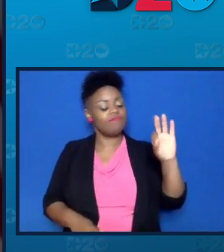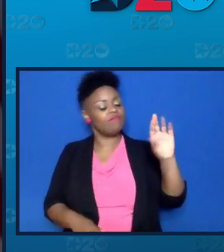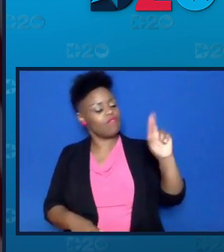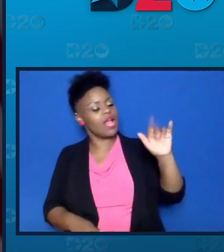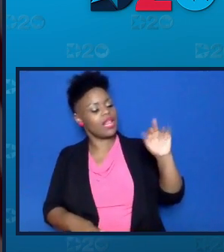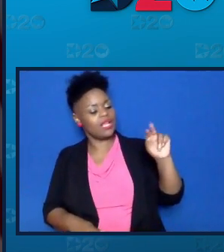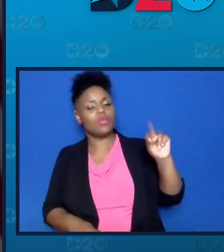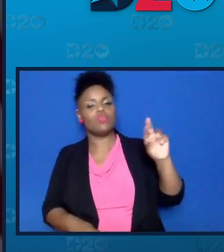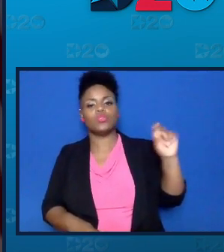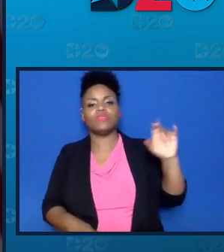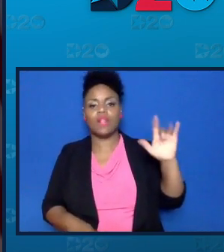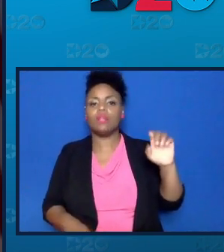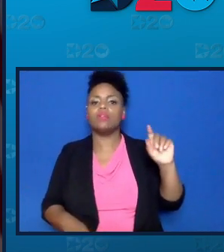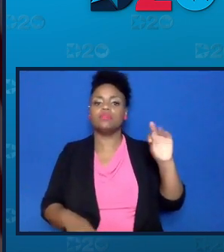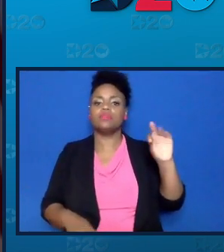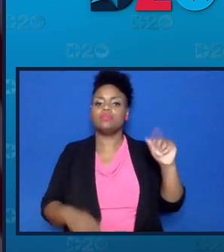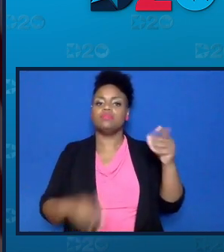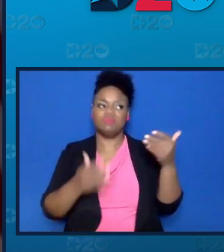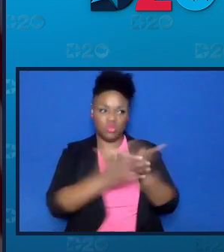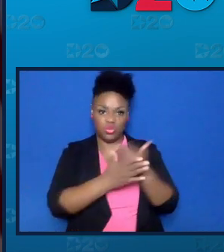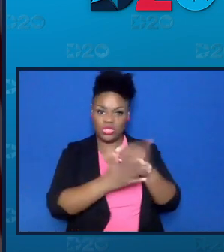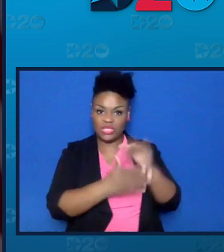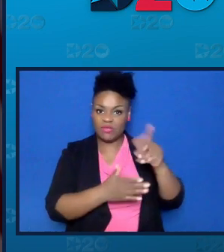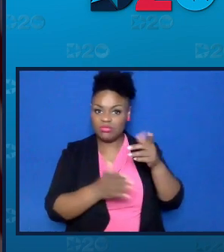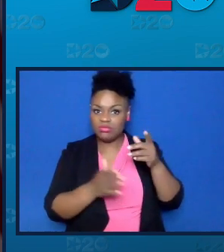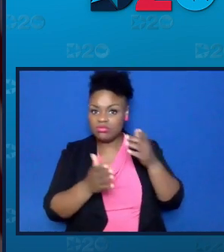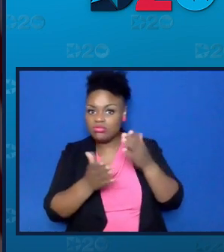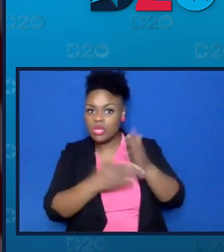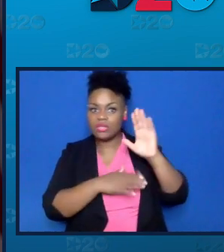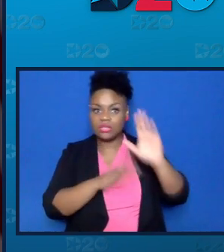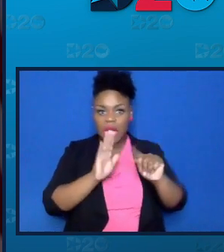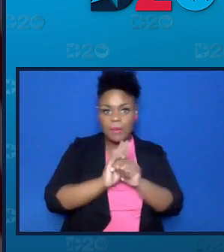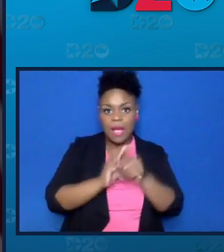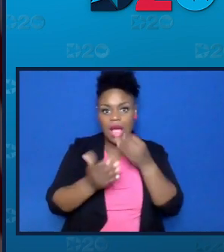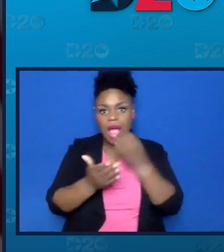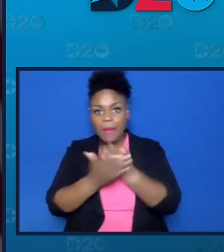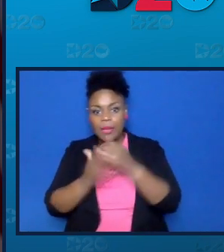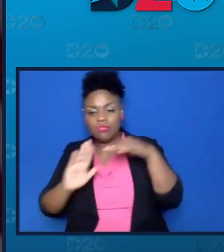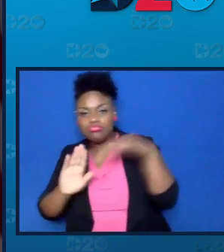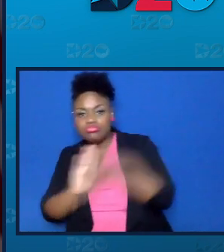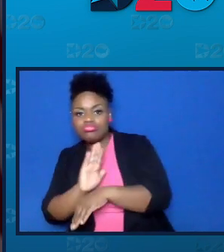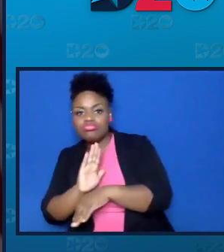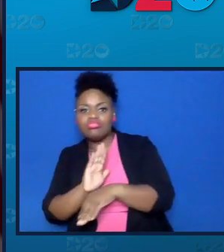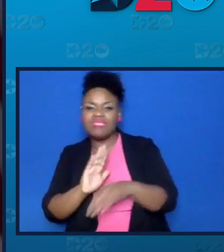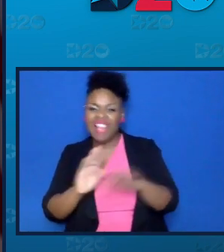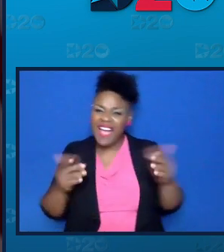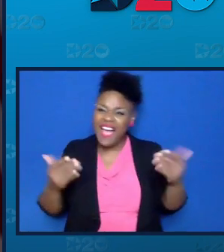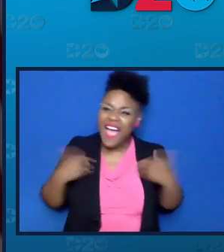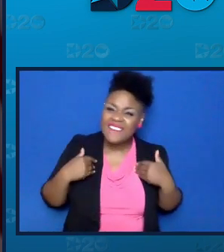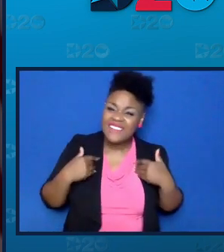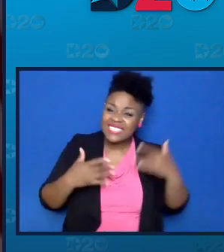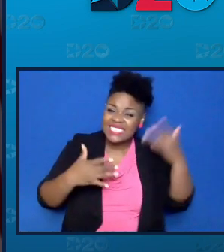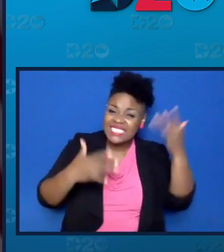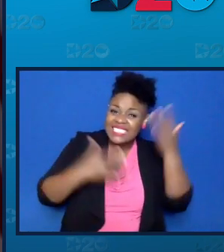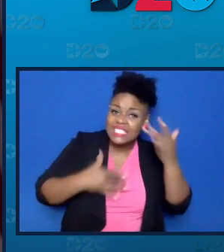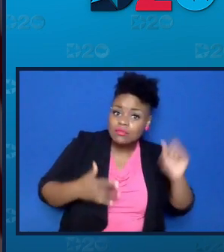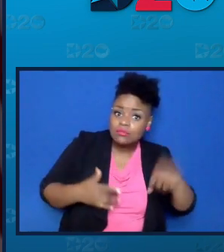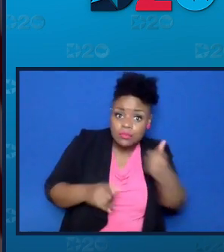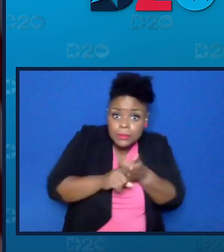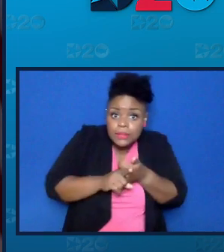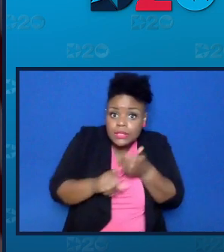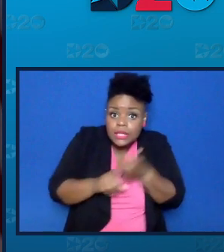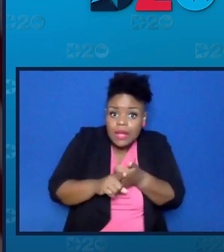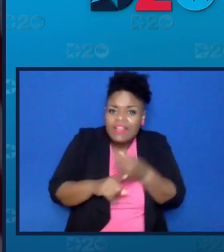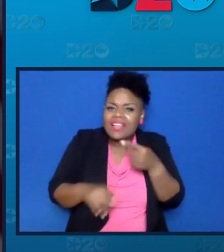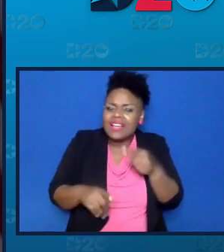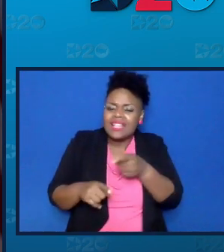uncertainty, and fear. Stricken by a disease, stricken by a virus, FDR insisted that he would recover and